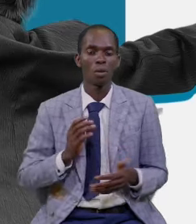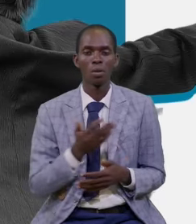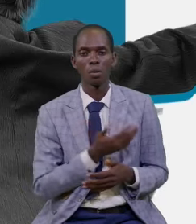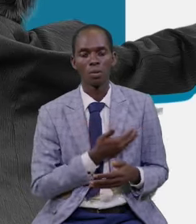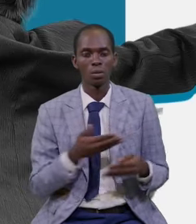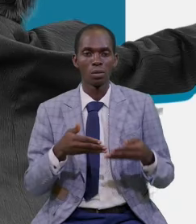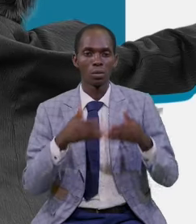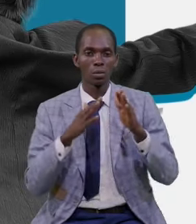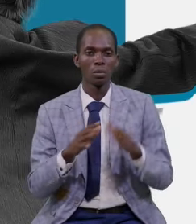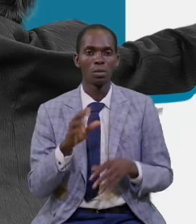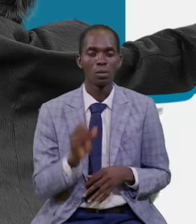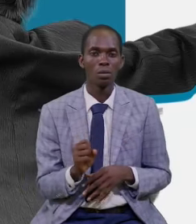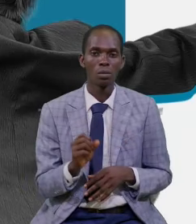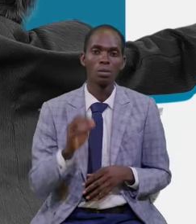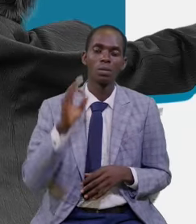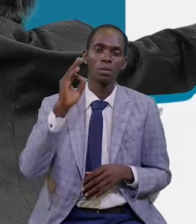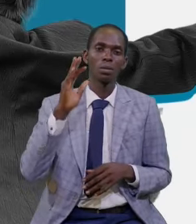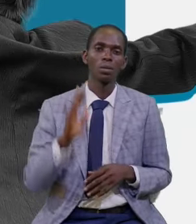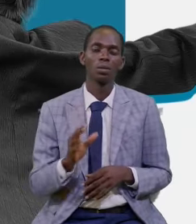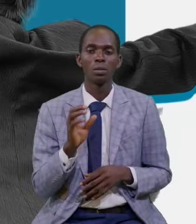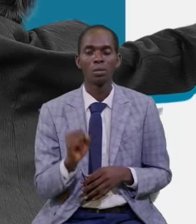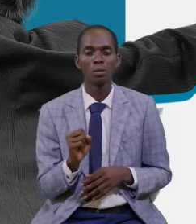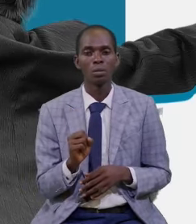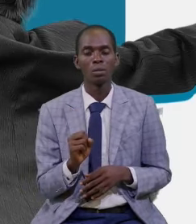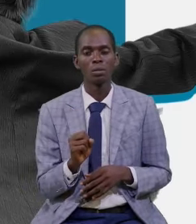our pastors, ushers,